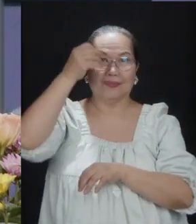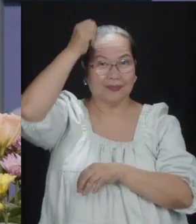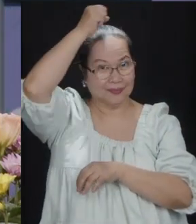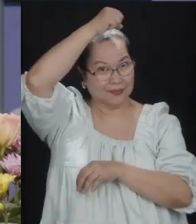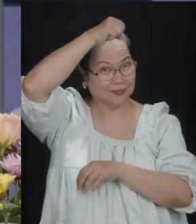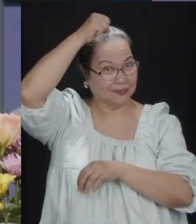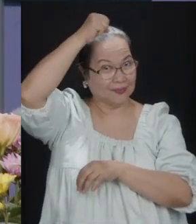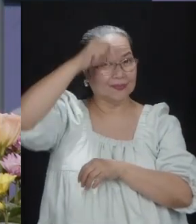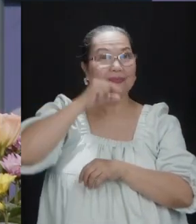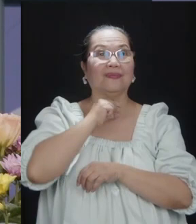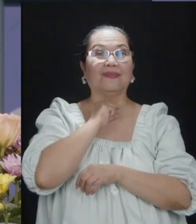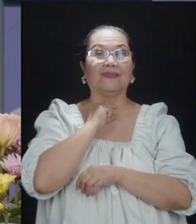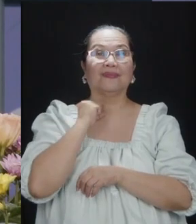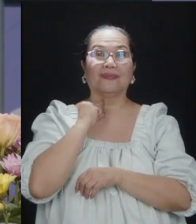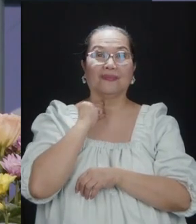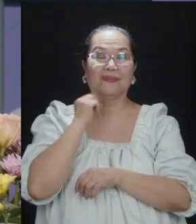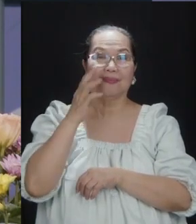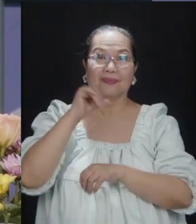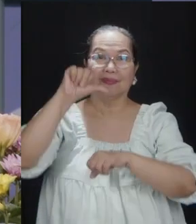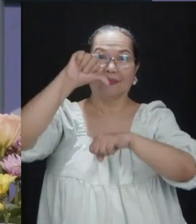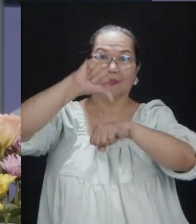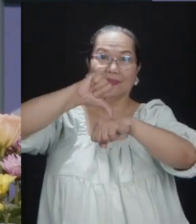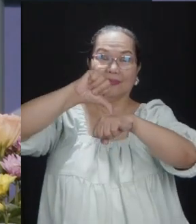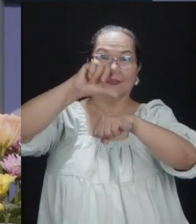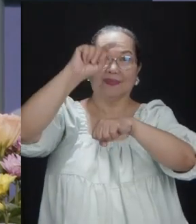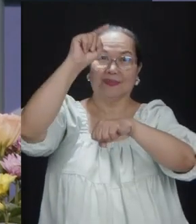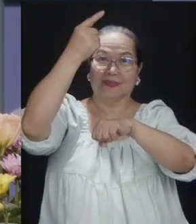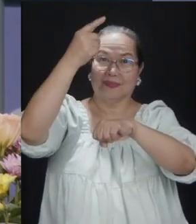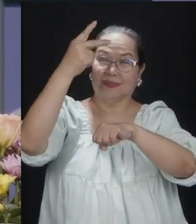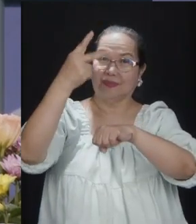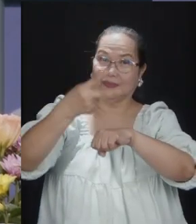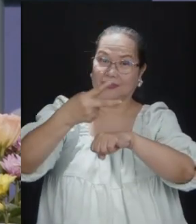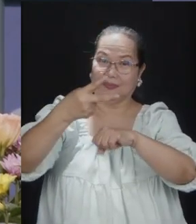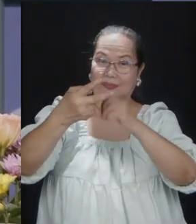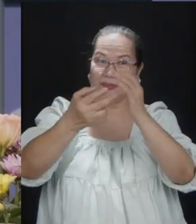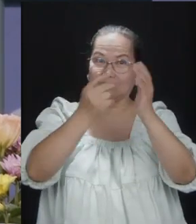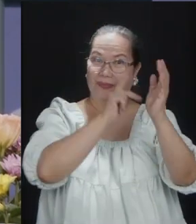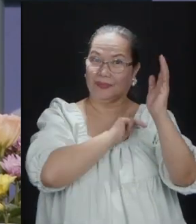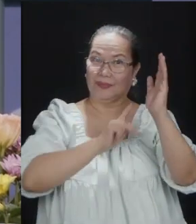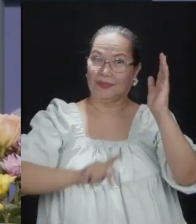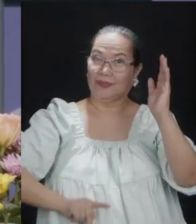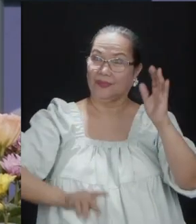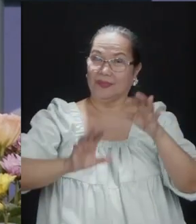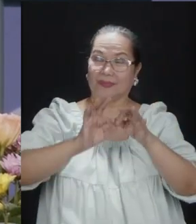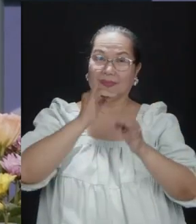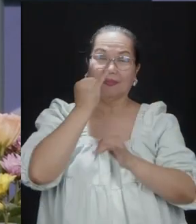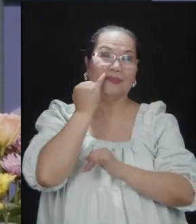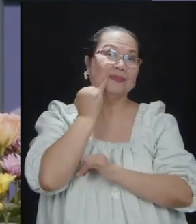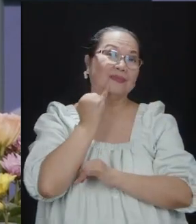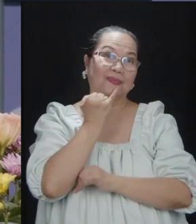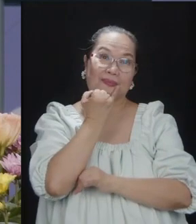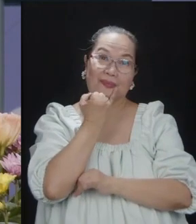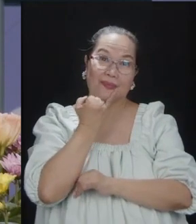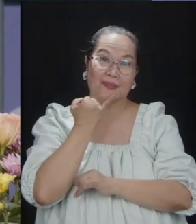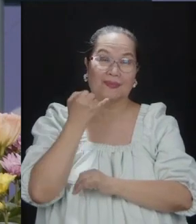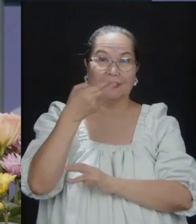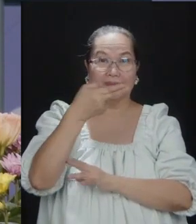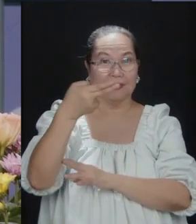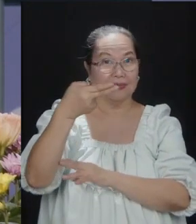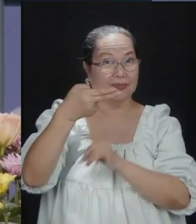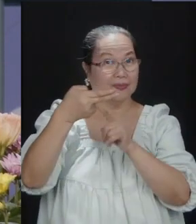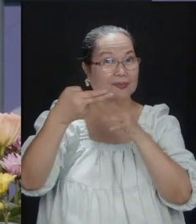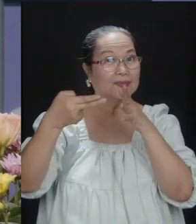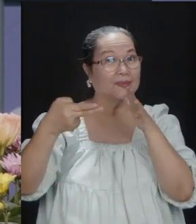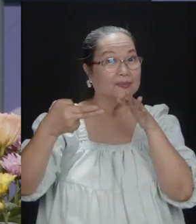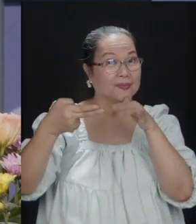as a priest and anointed the first two kings of Israel. But then Hannah's story is more than just an